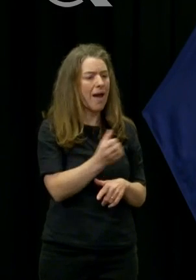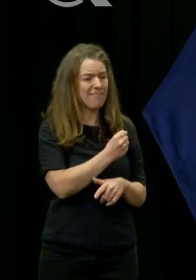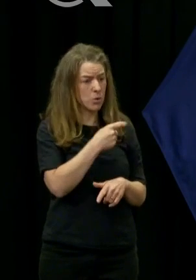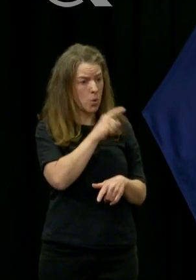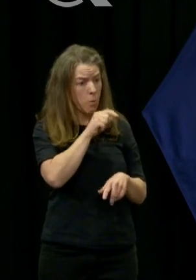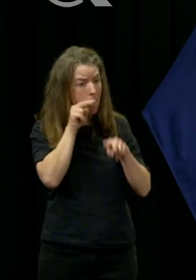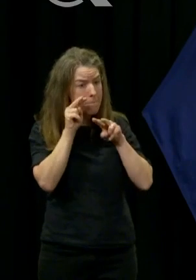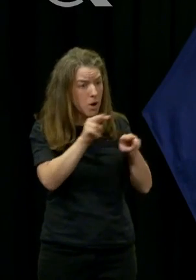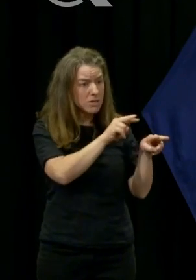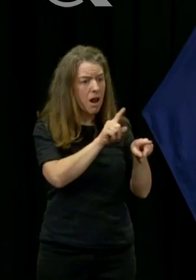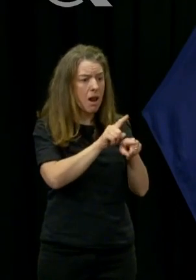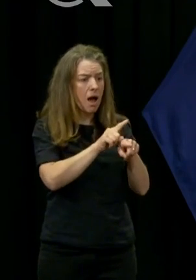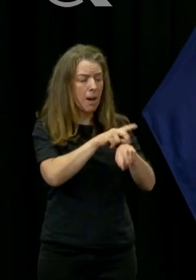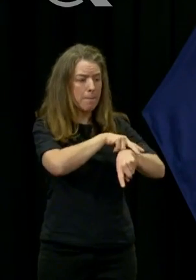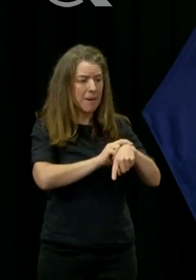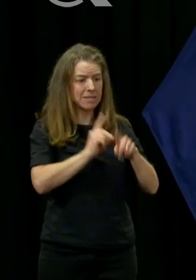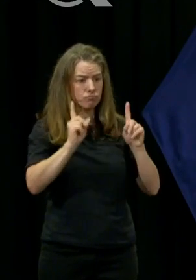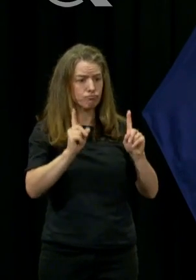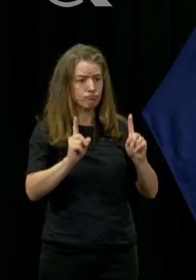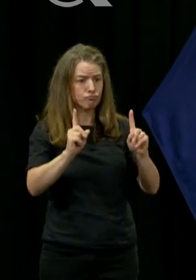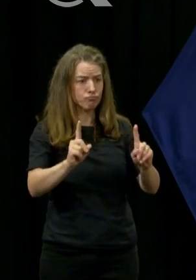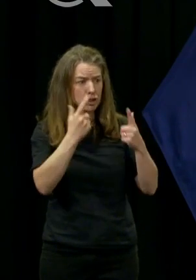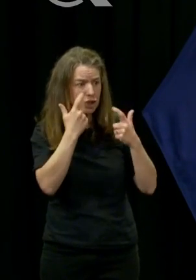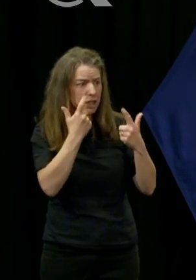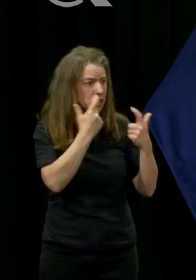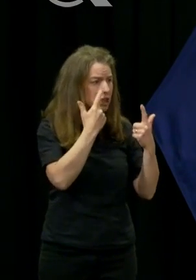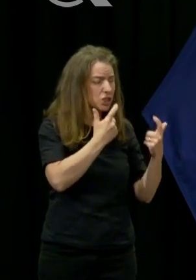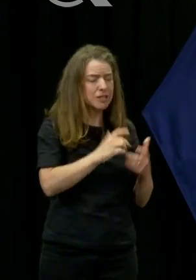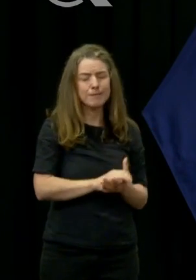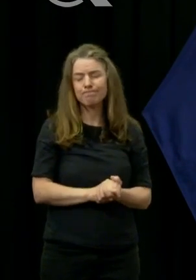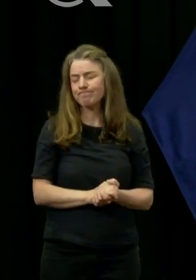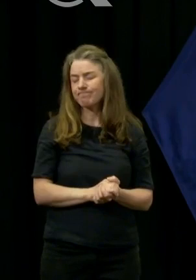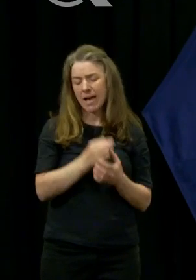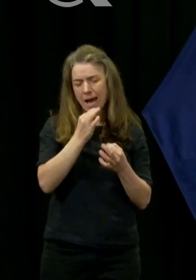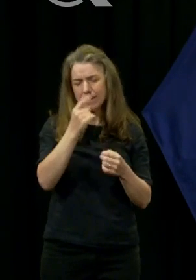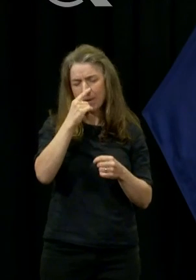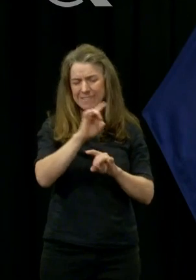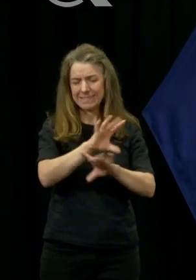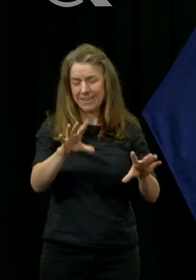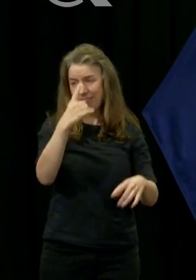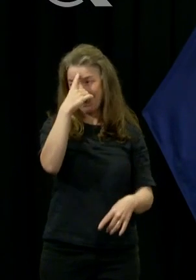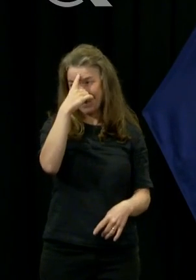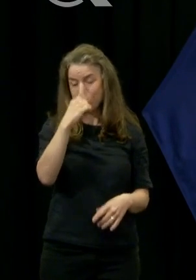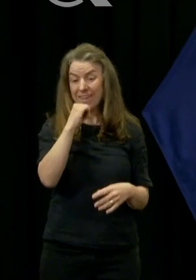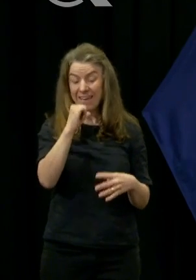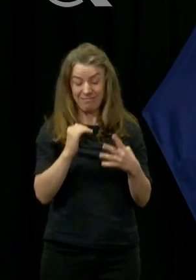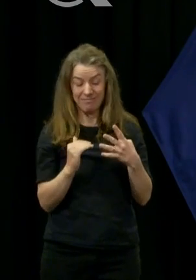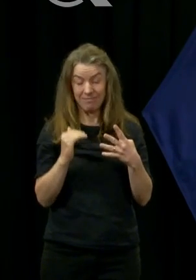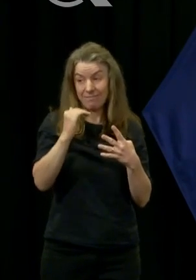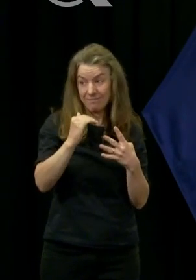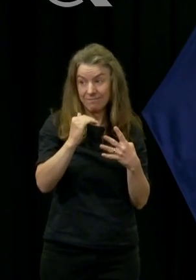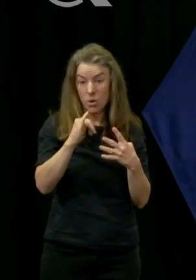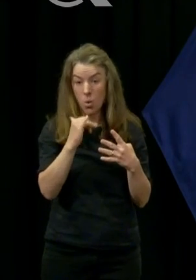are asking people to take responsibility for their own decision making here. If we move further up alert